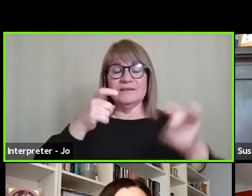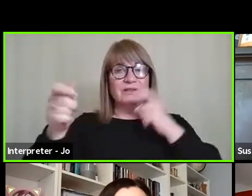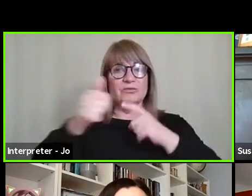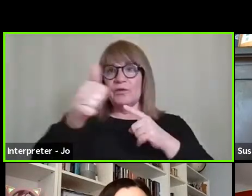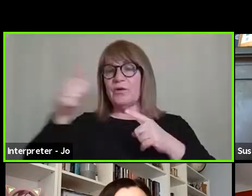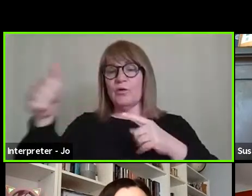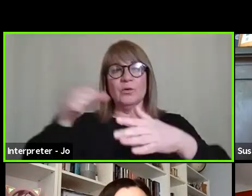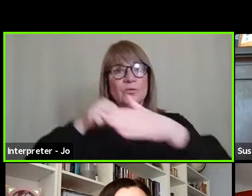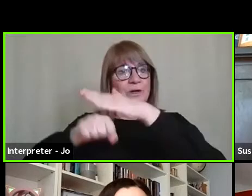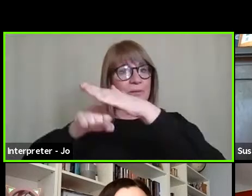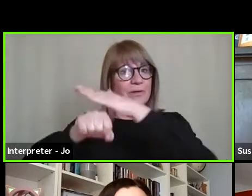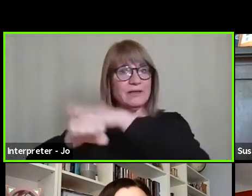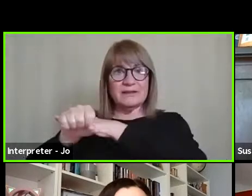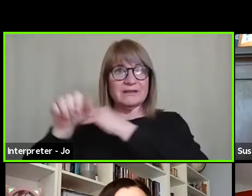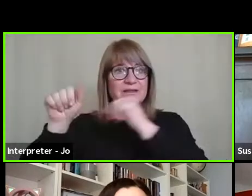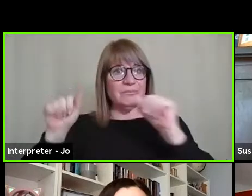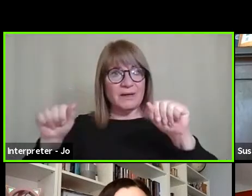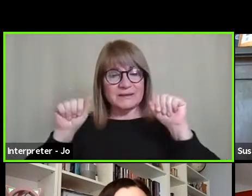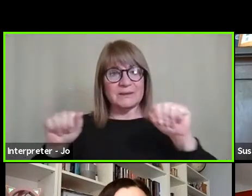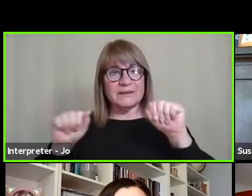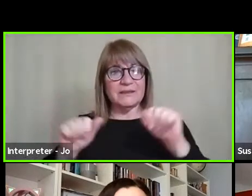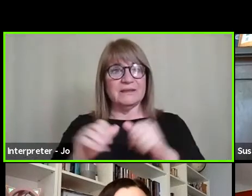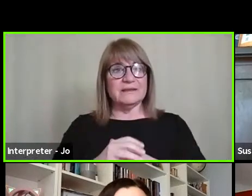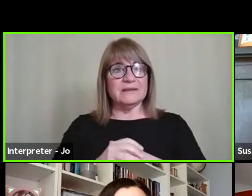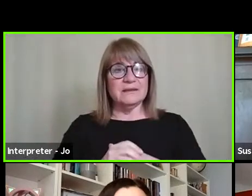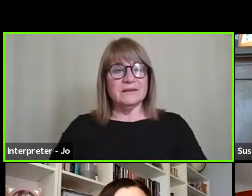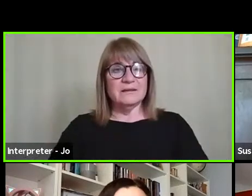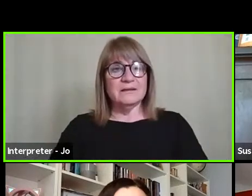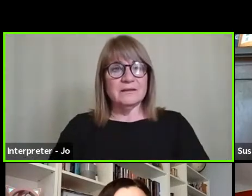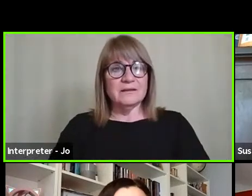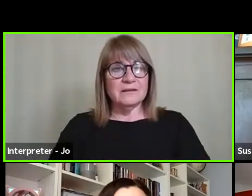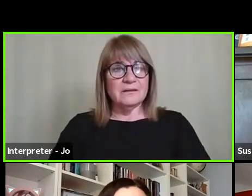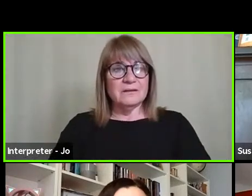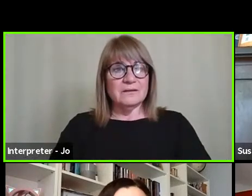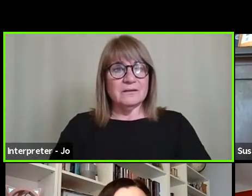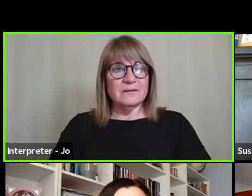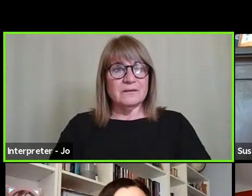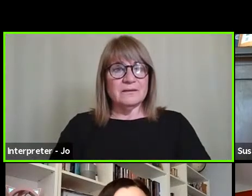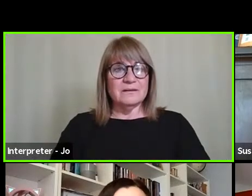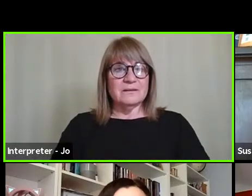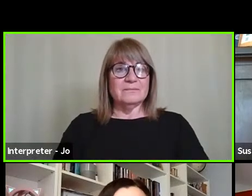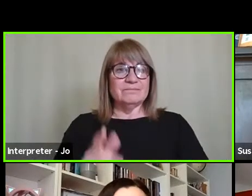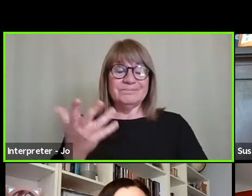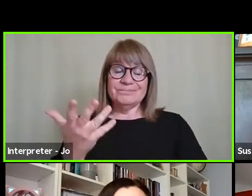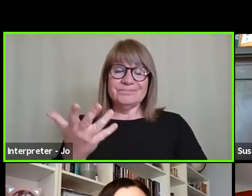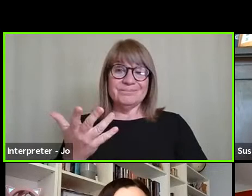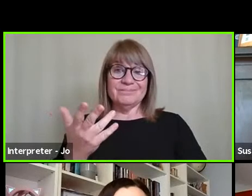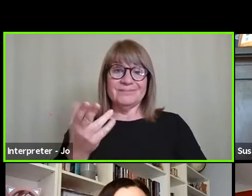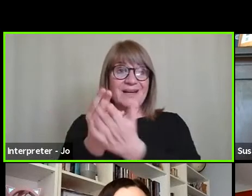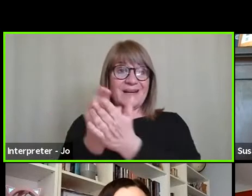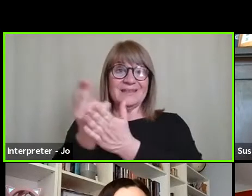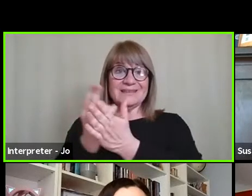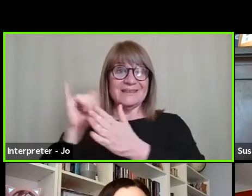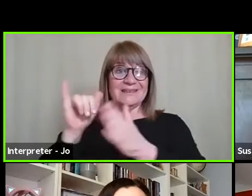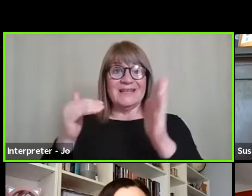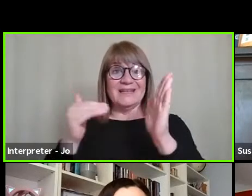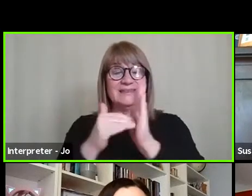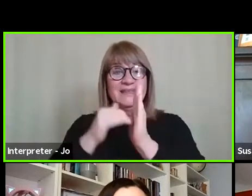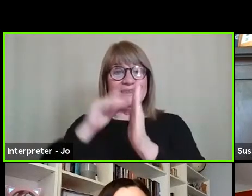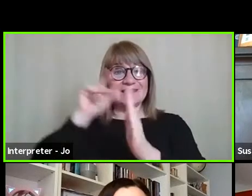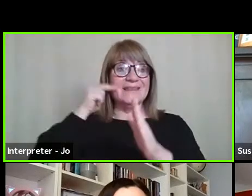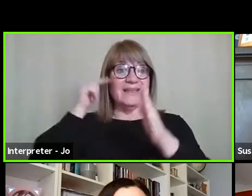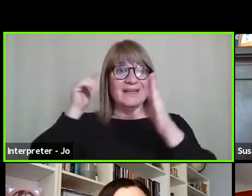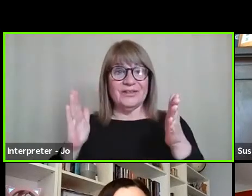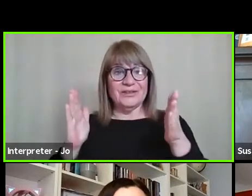that frankly is against the use of conservatorship in virtually all settings